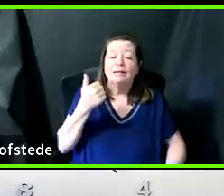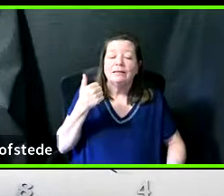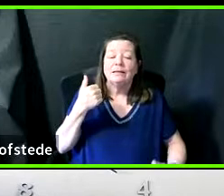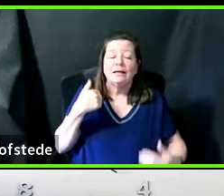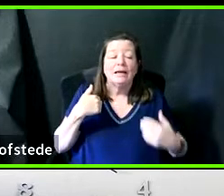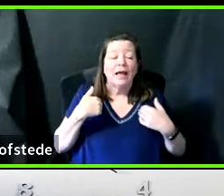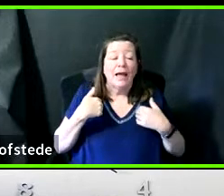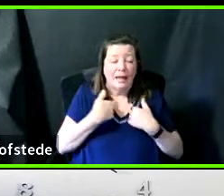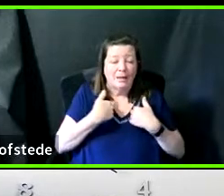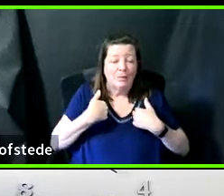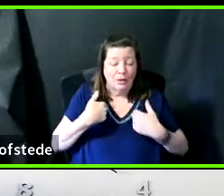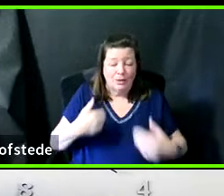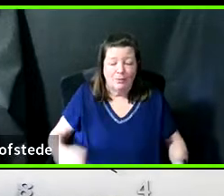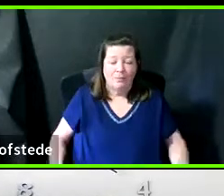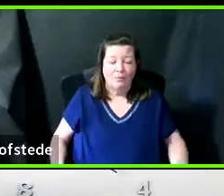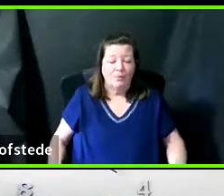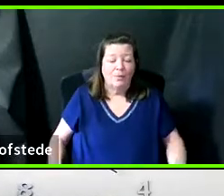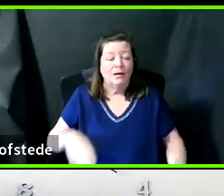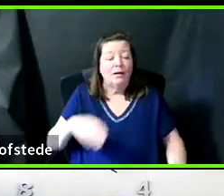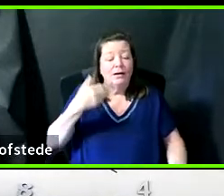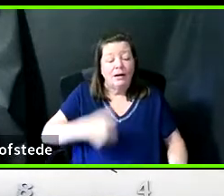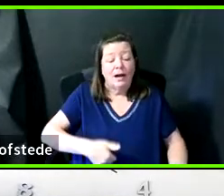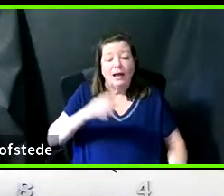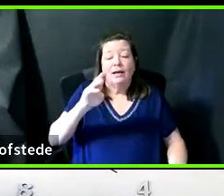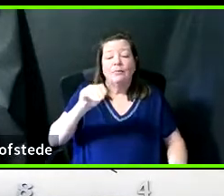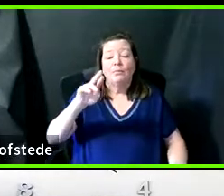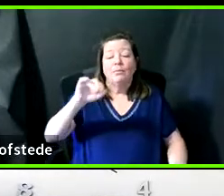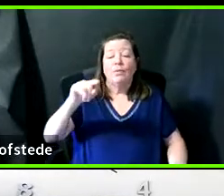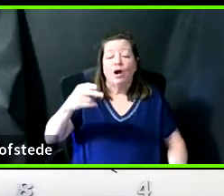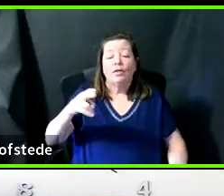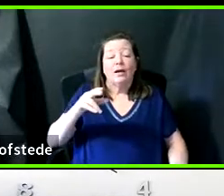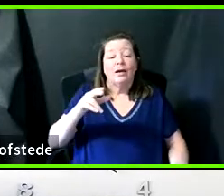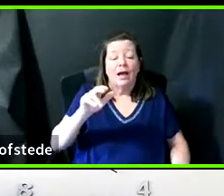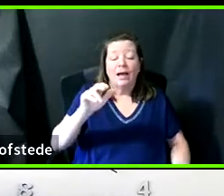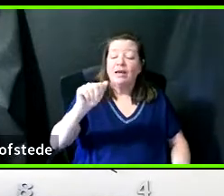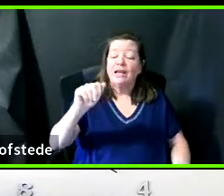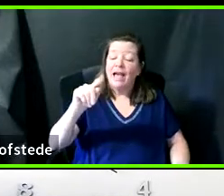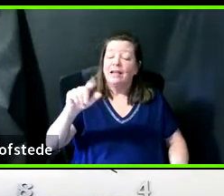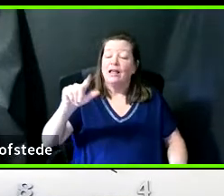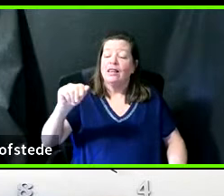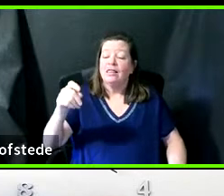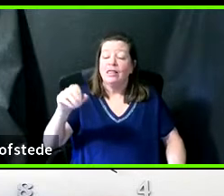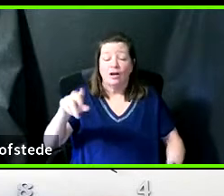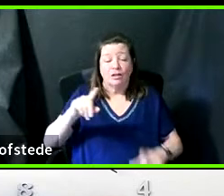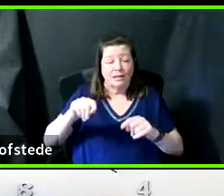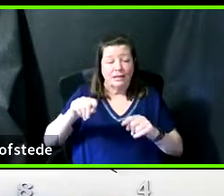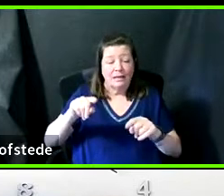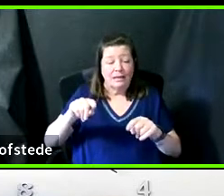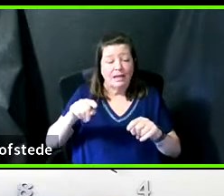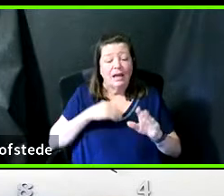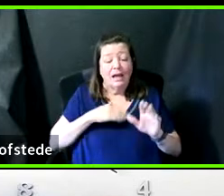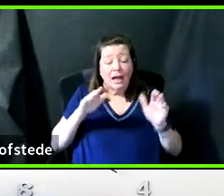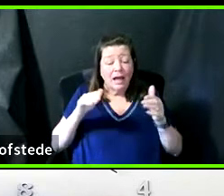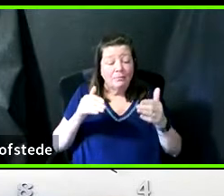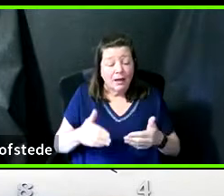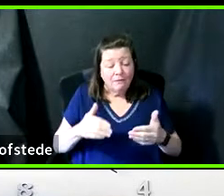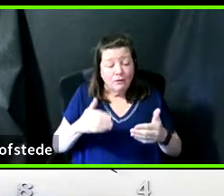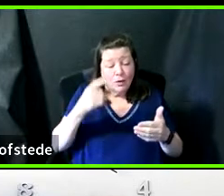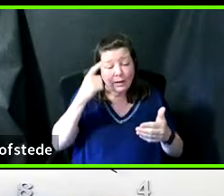else. I'm Martha Wiley. I'm an at-large attendee, and my focus is sort of transit.